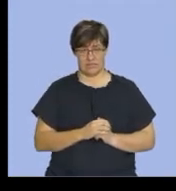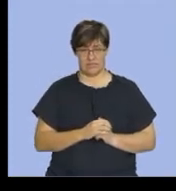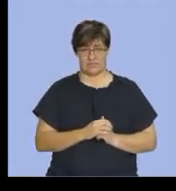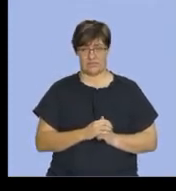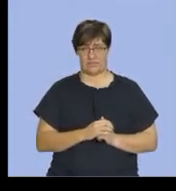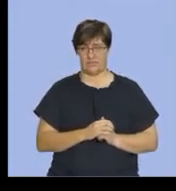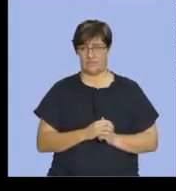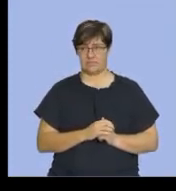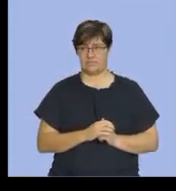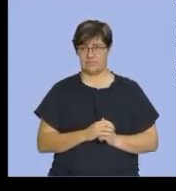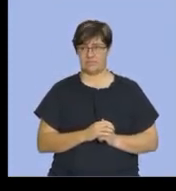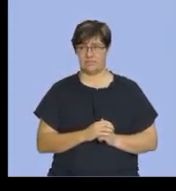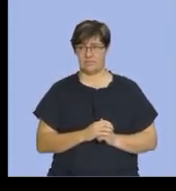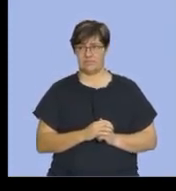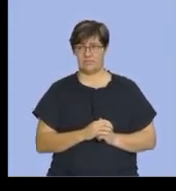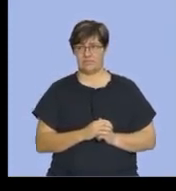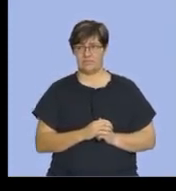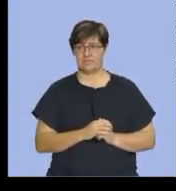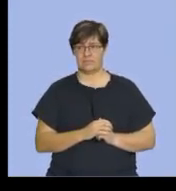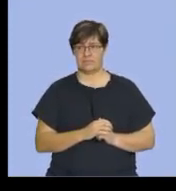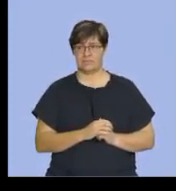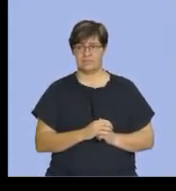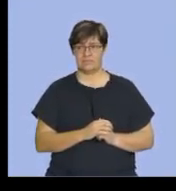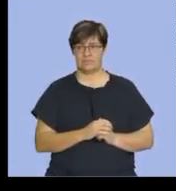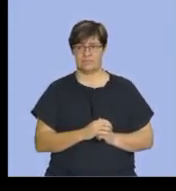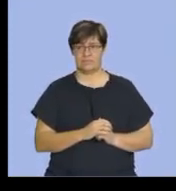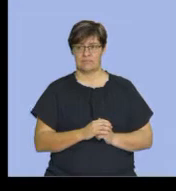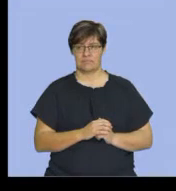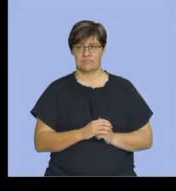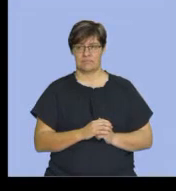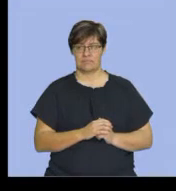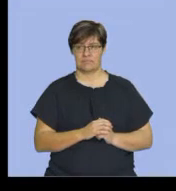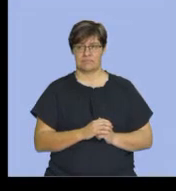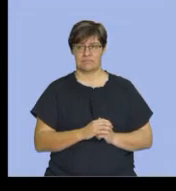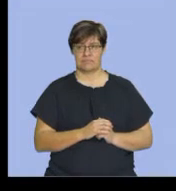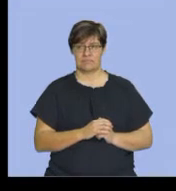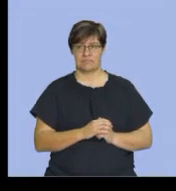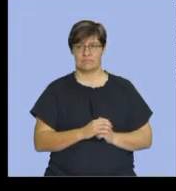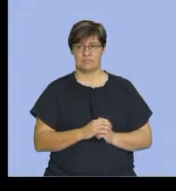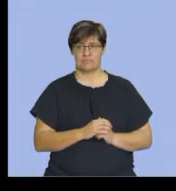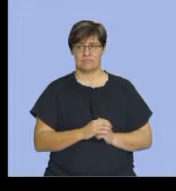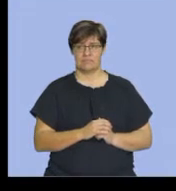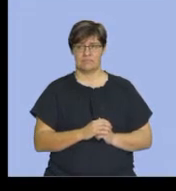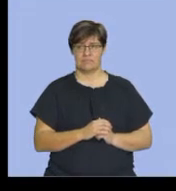Okay, so here, bearing 90.